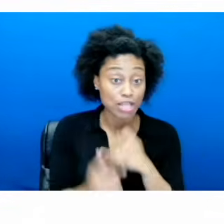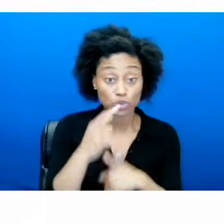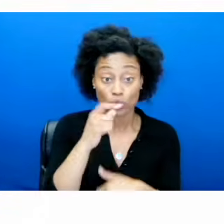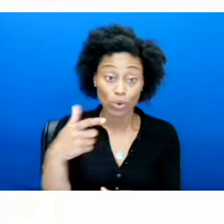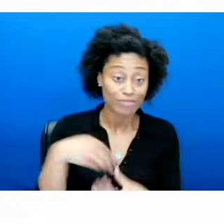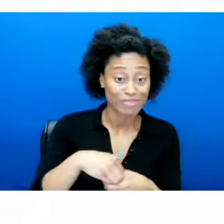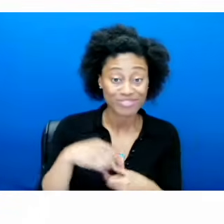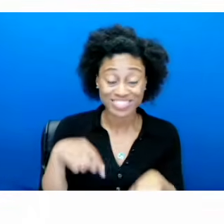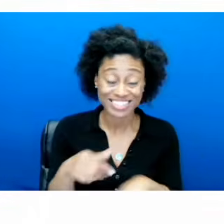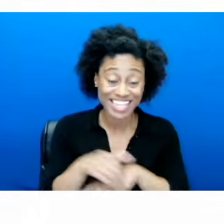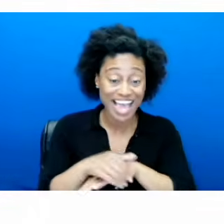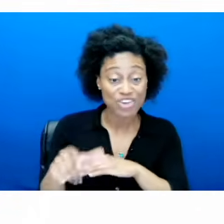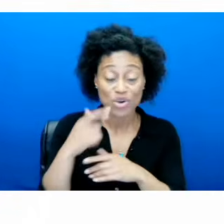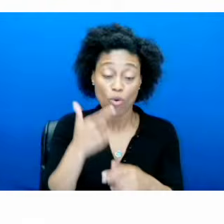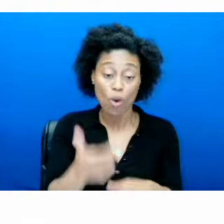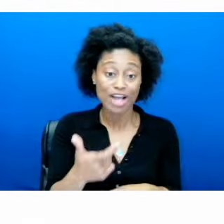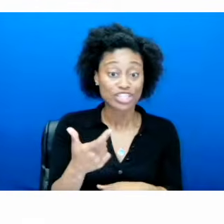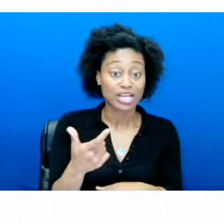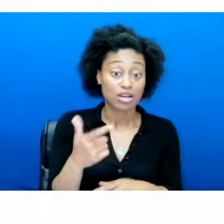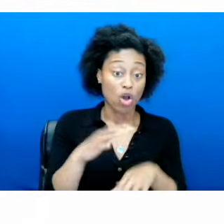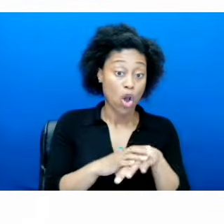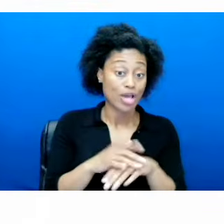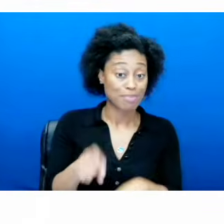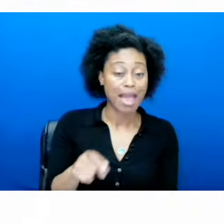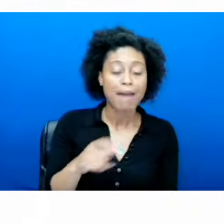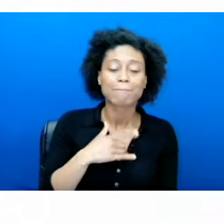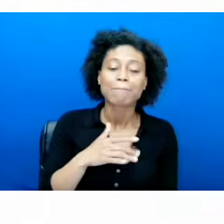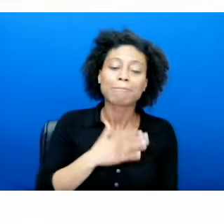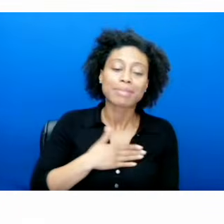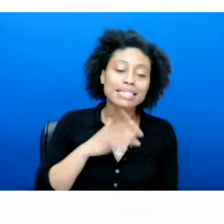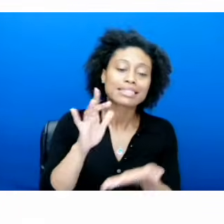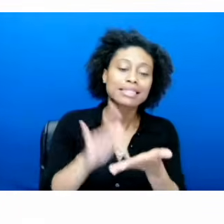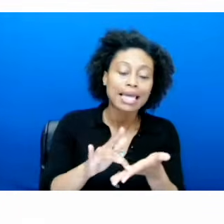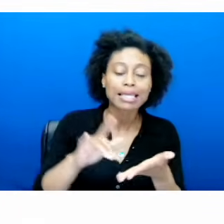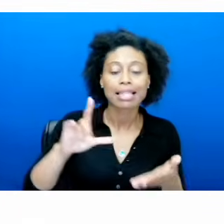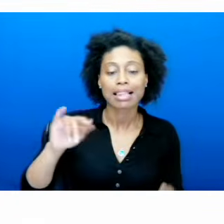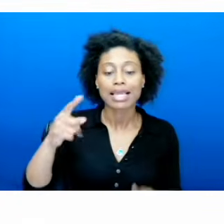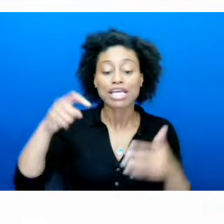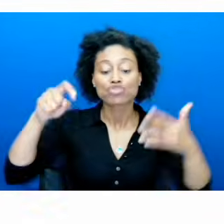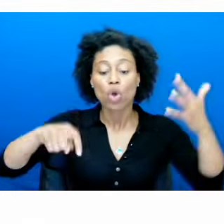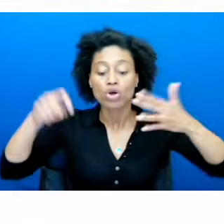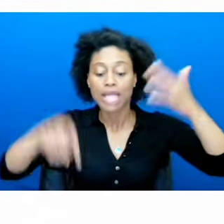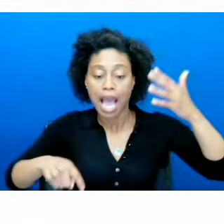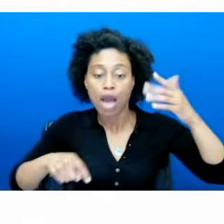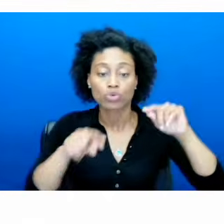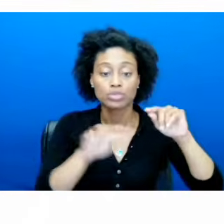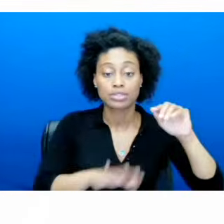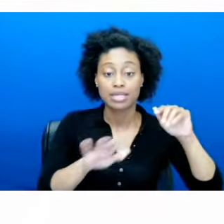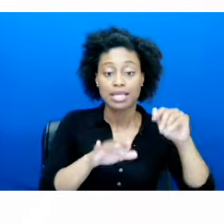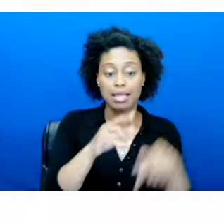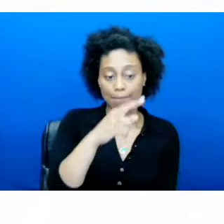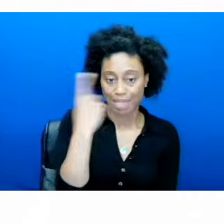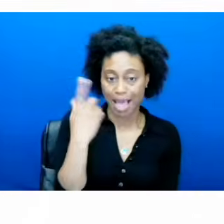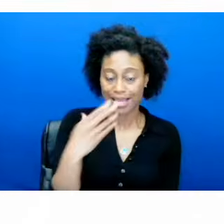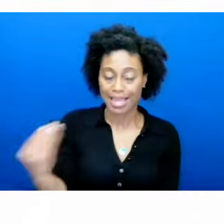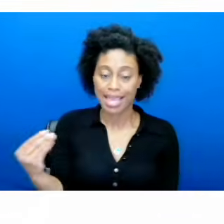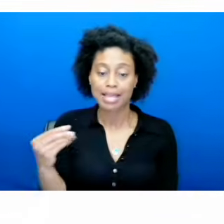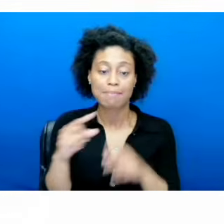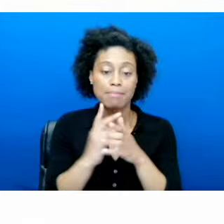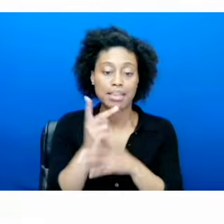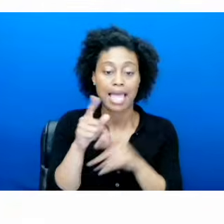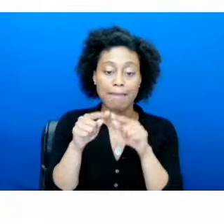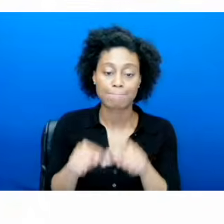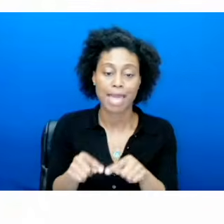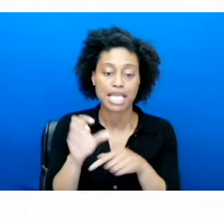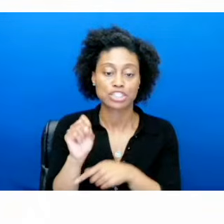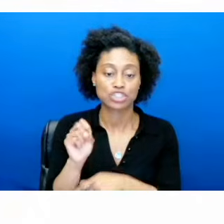or watching on the replay, please click the link and scroll down to the Black and Plant-Based Survey. We would